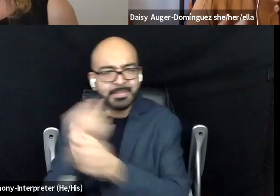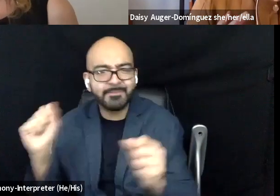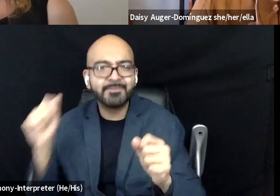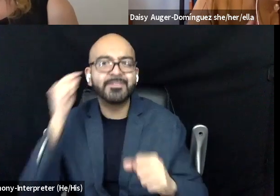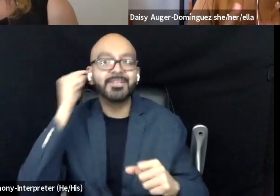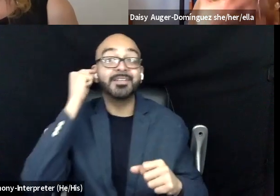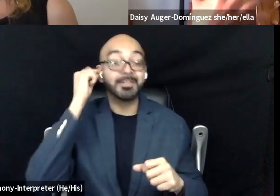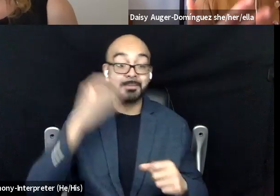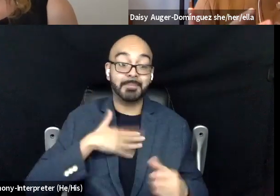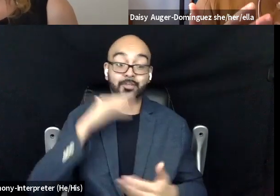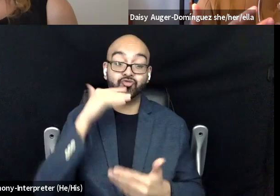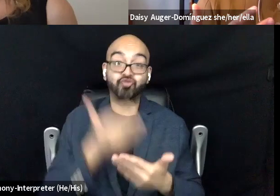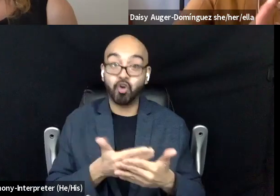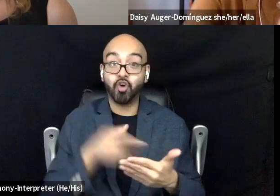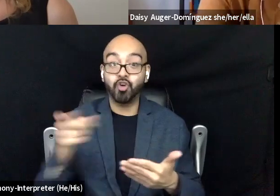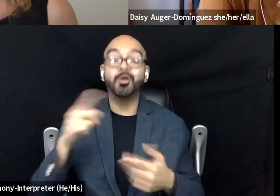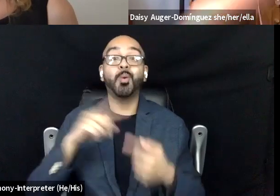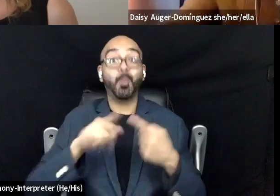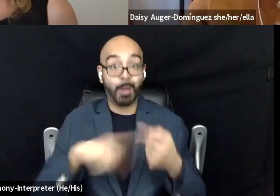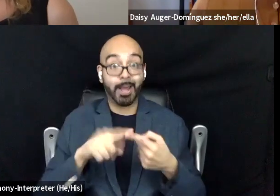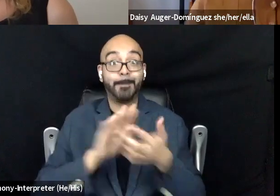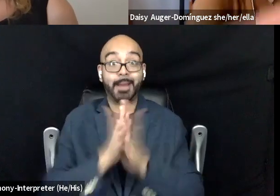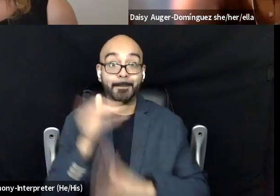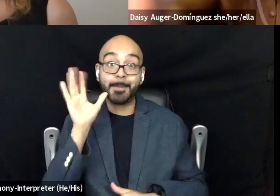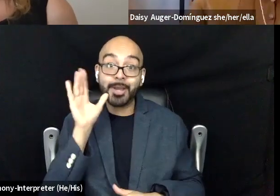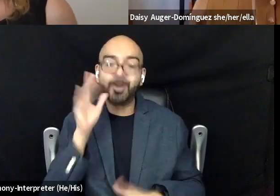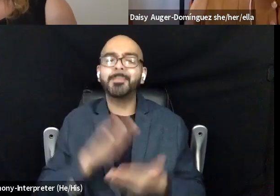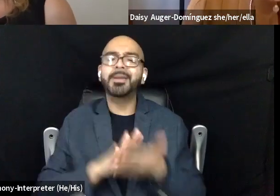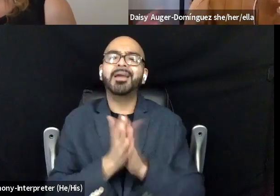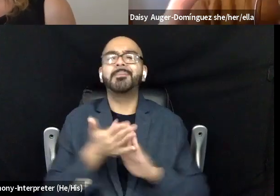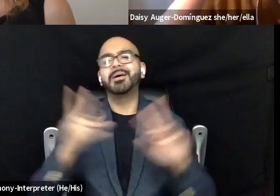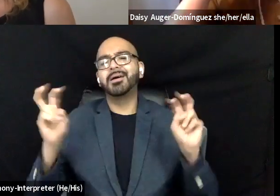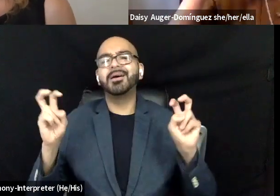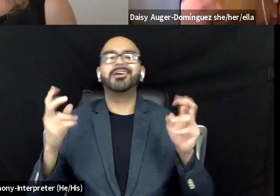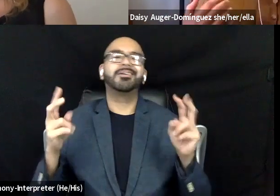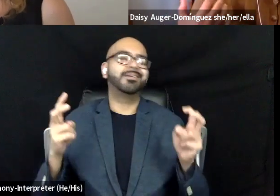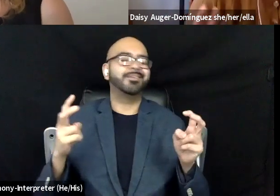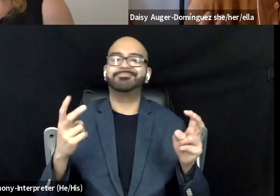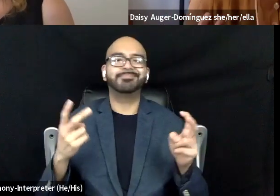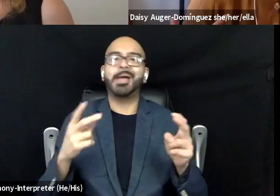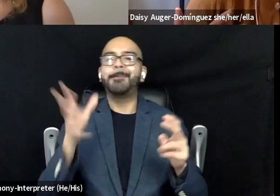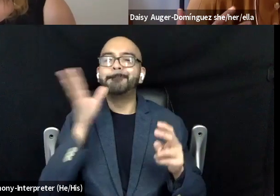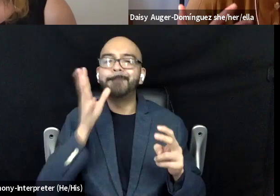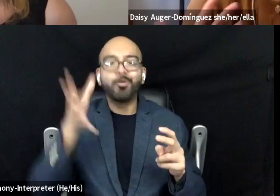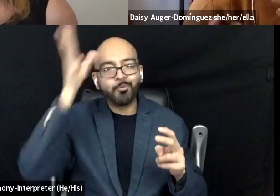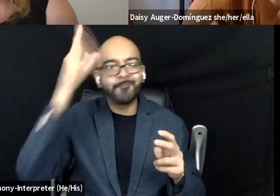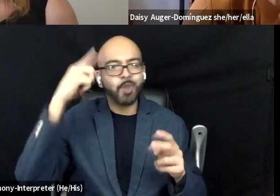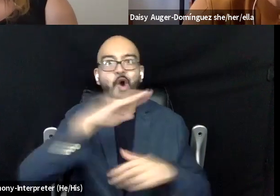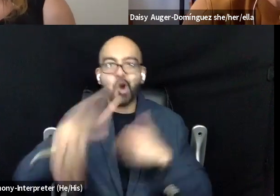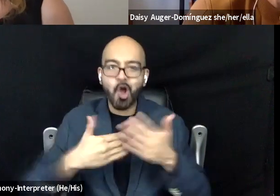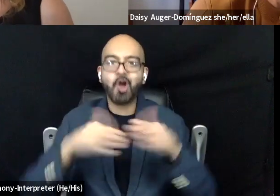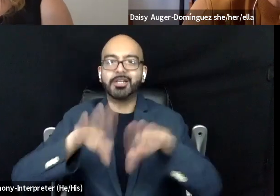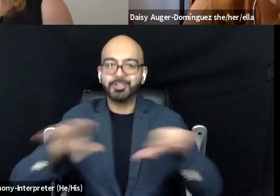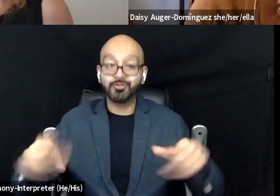who are parents, like when you become a parent, you kind of like become a global parent. Like every child is your child. And to me, it's just, I want every child